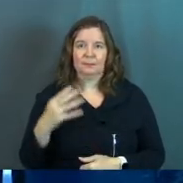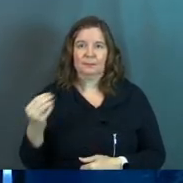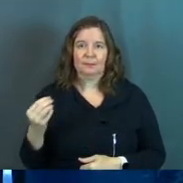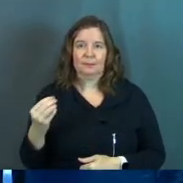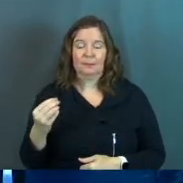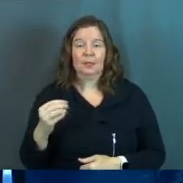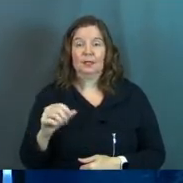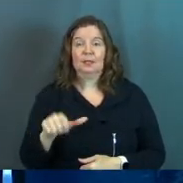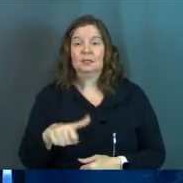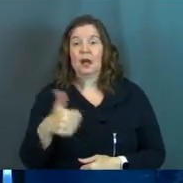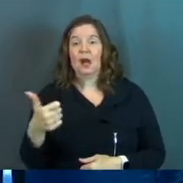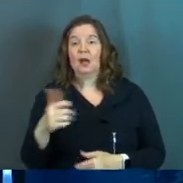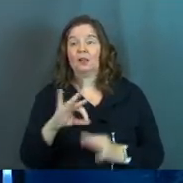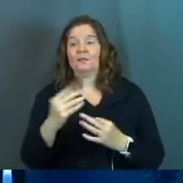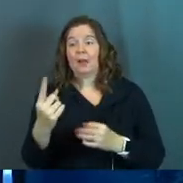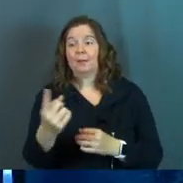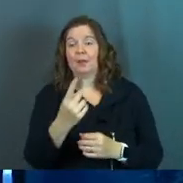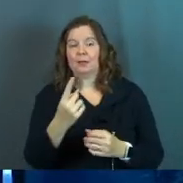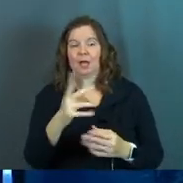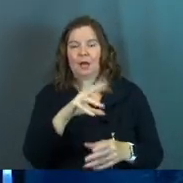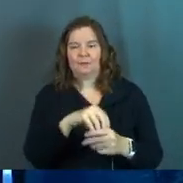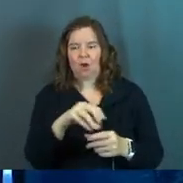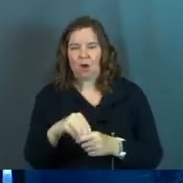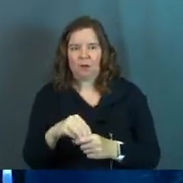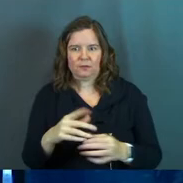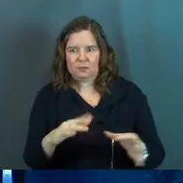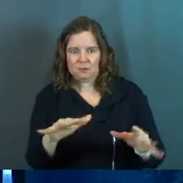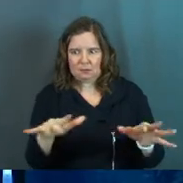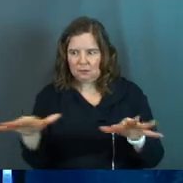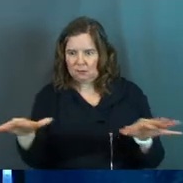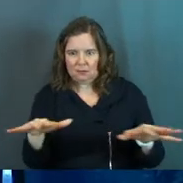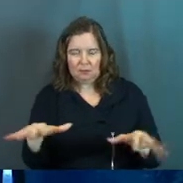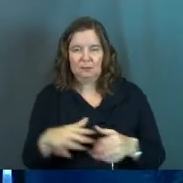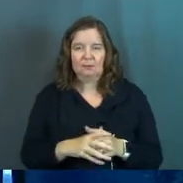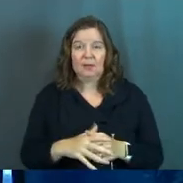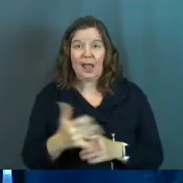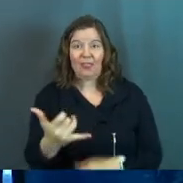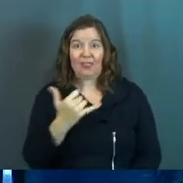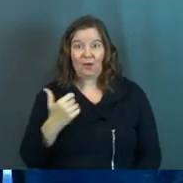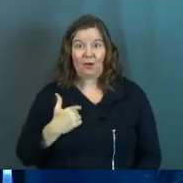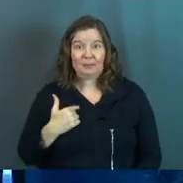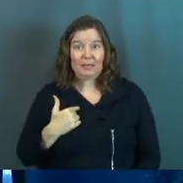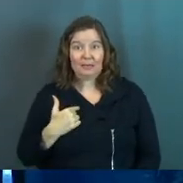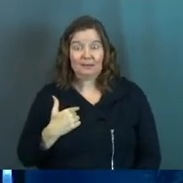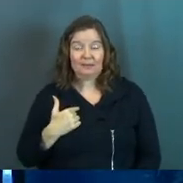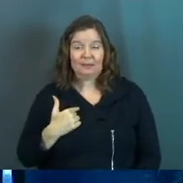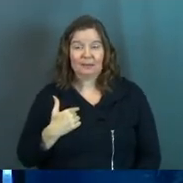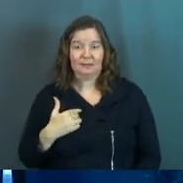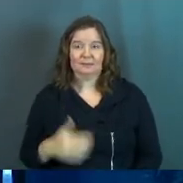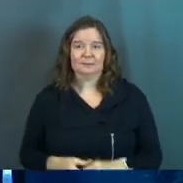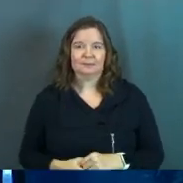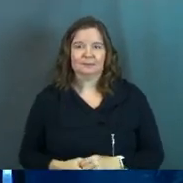And some of the other family kind of got involved, and they called me up.